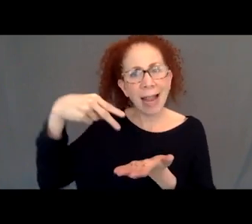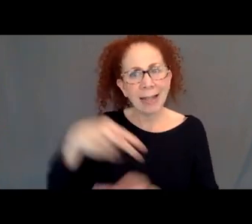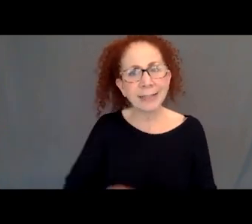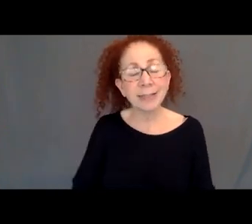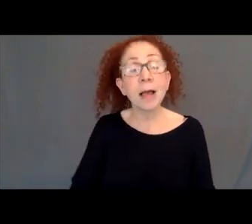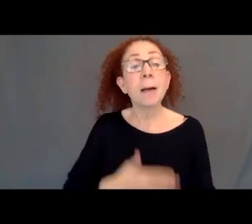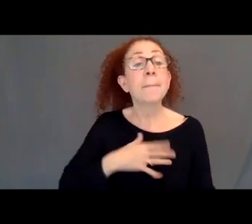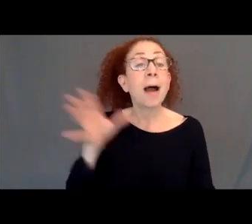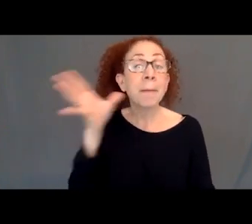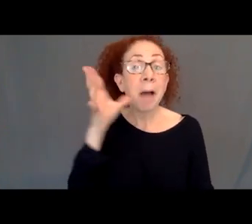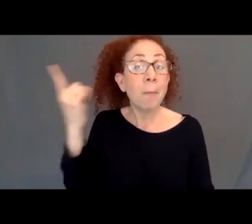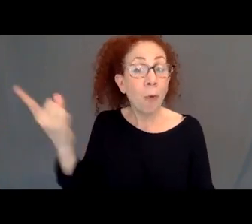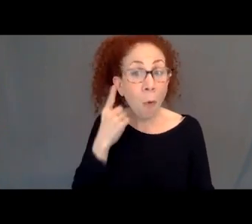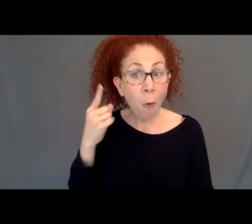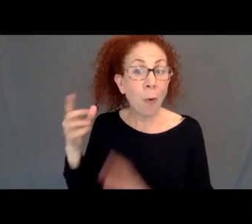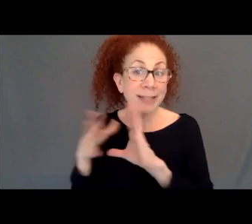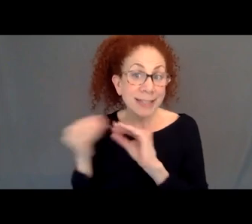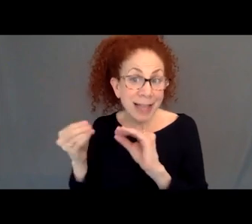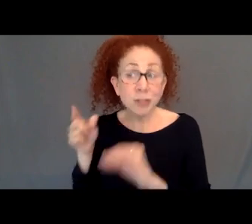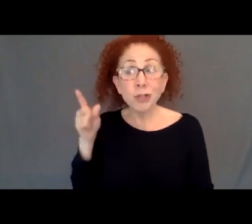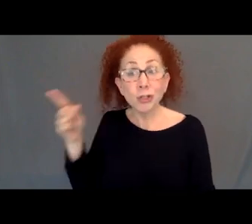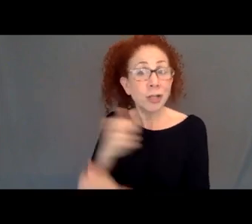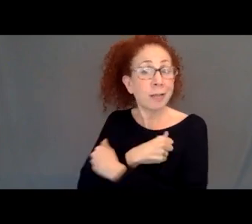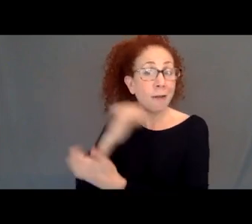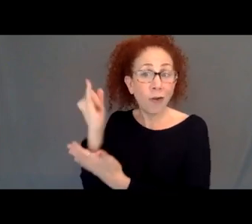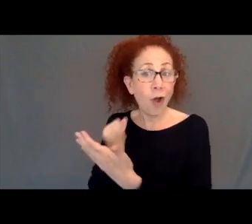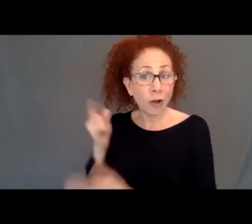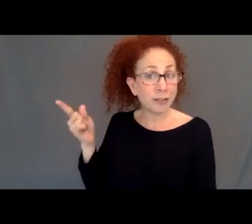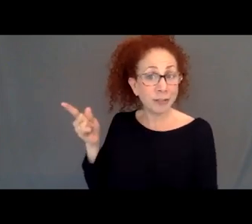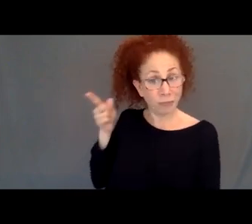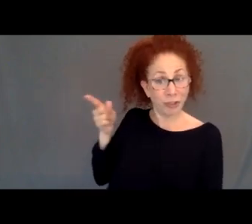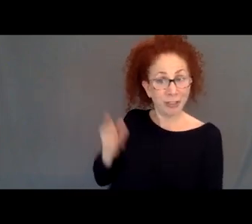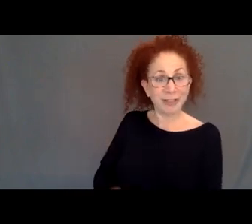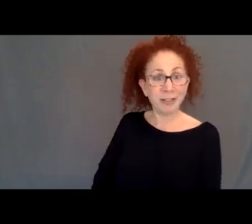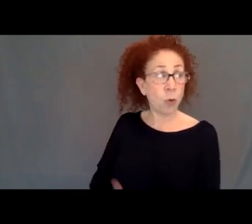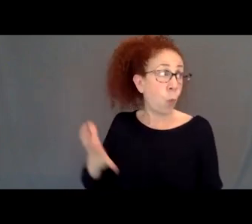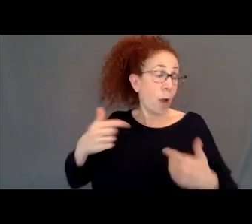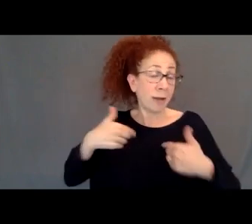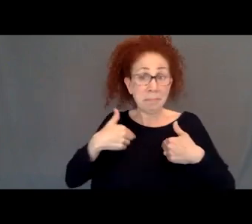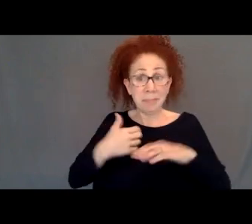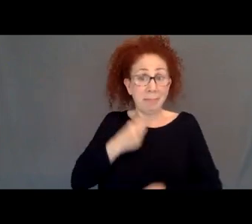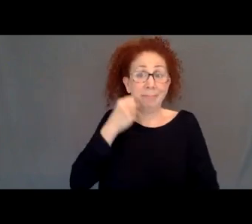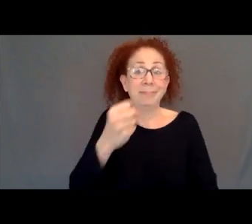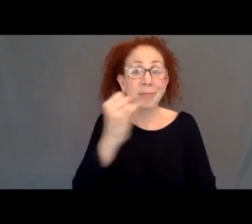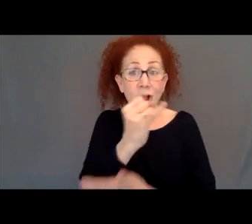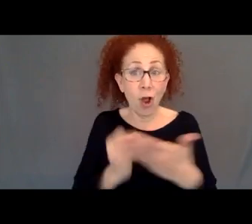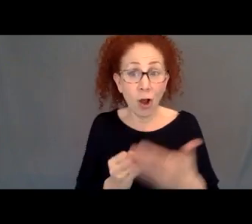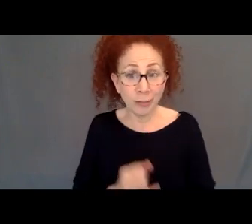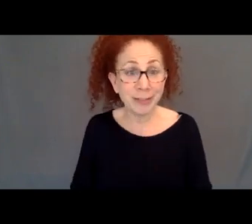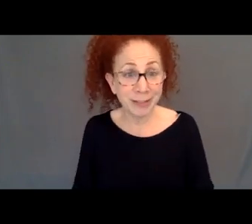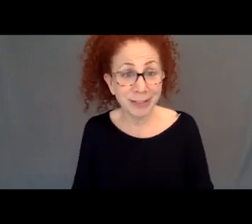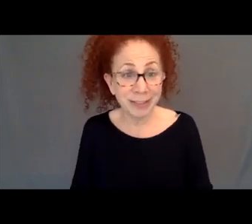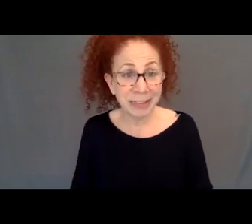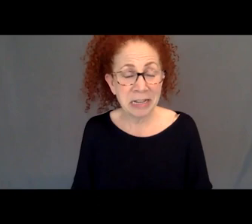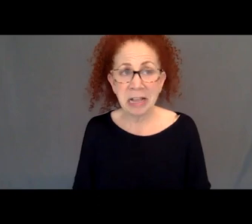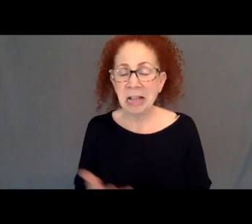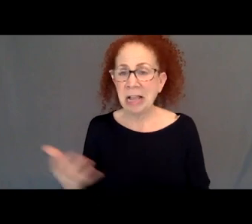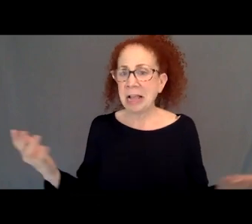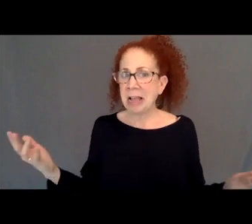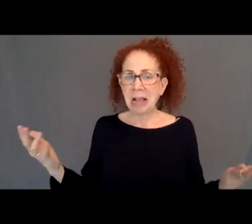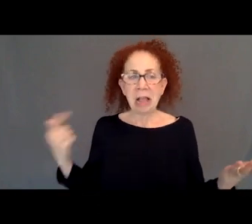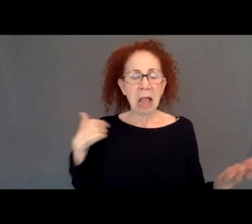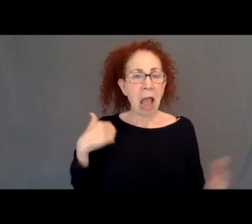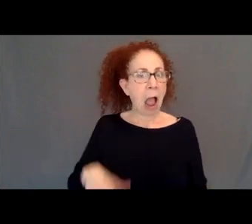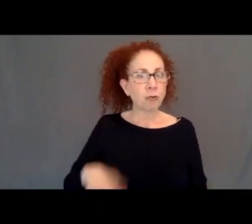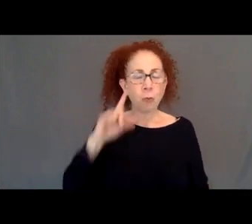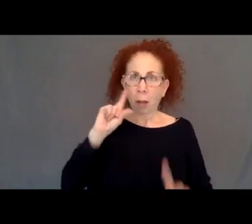My mom always says she just loved the arts, and so she wanted to put me in the arts. And I don't think I ever thought I was going